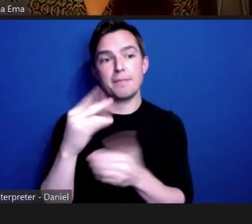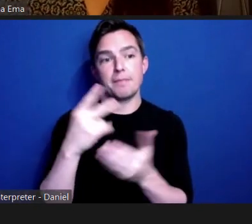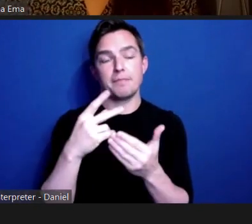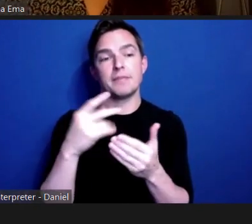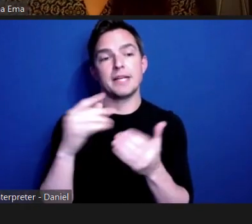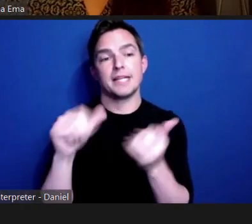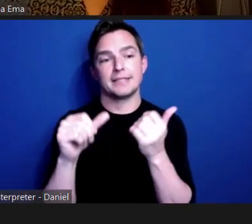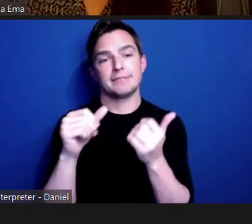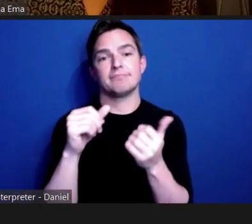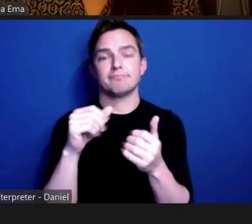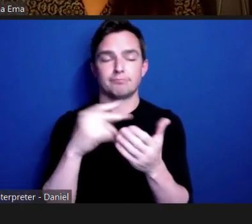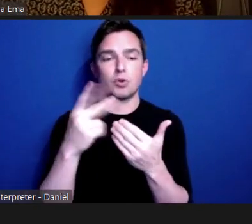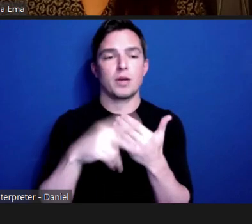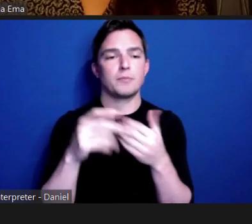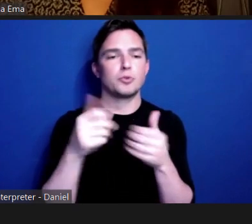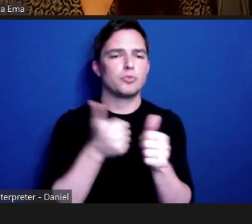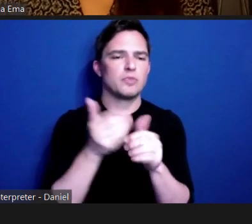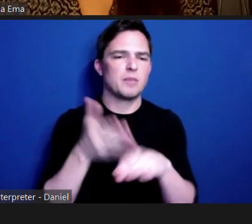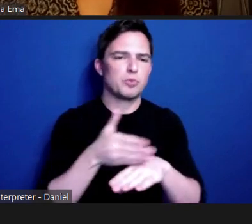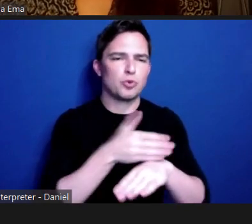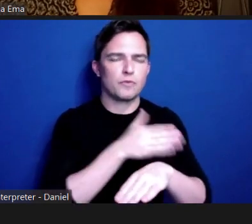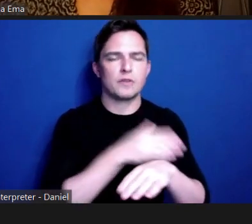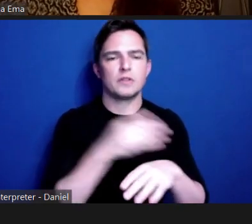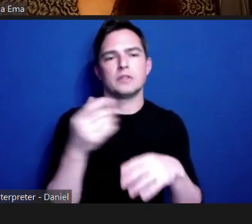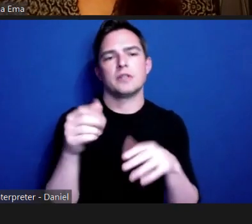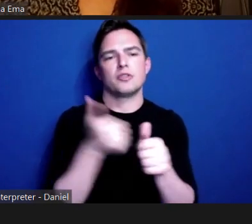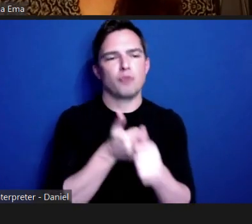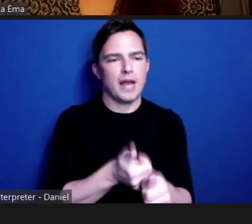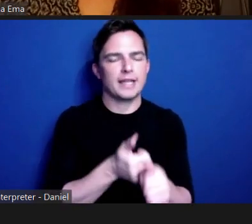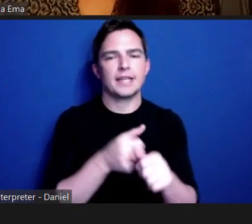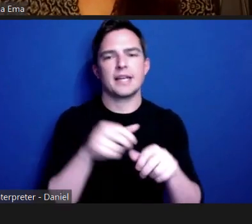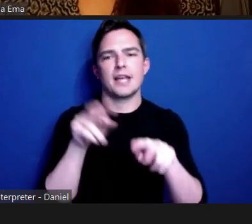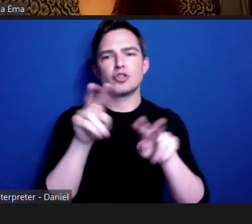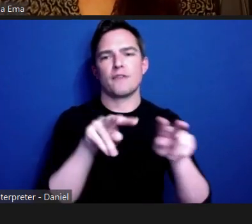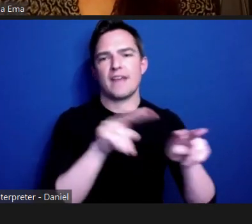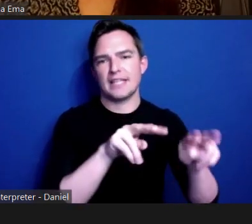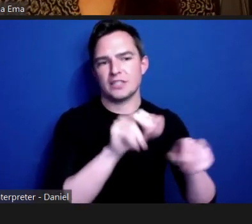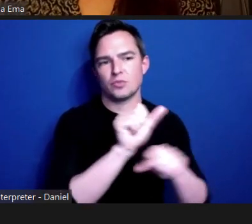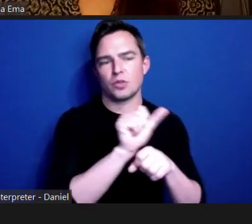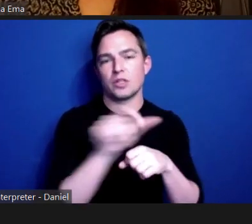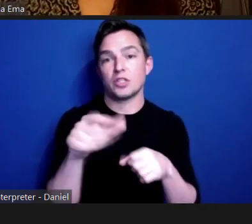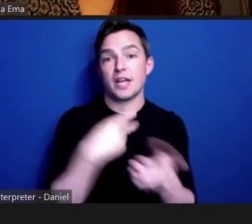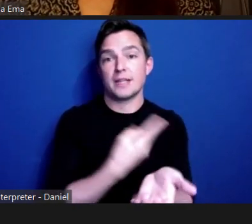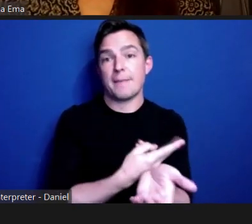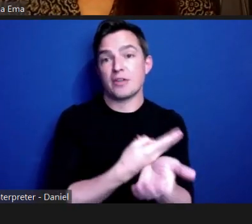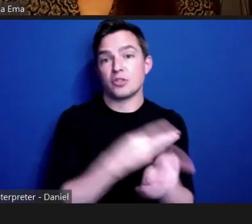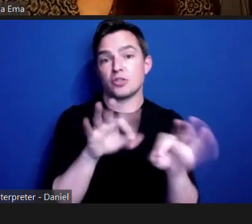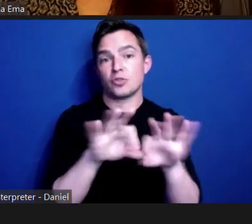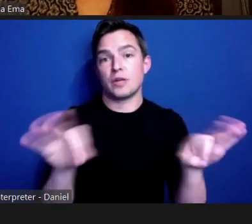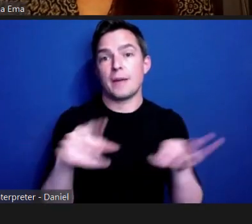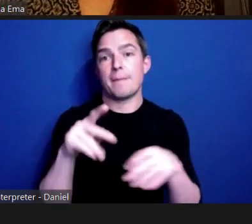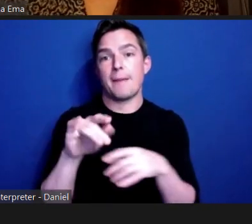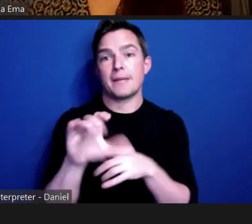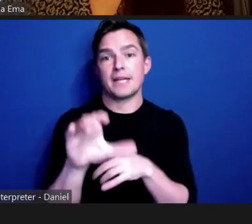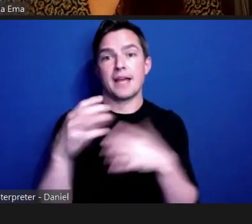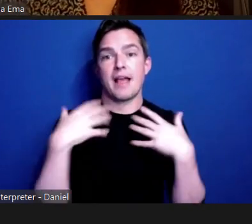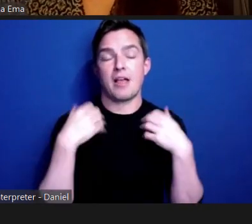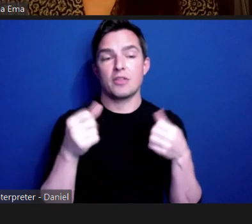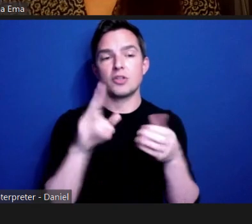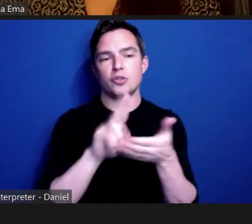program and tracking and surveillance work. She holds a Master's of Public Health from the University of